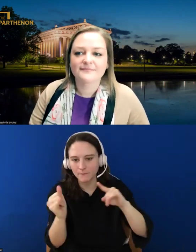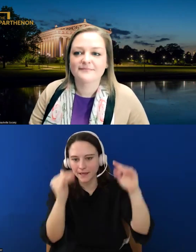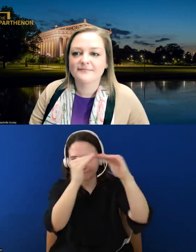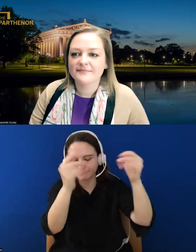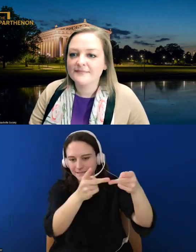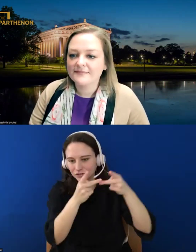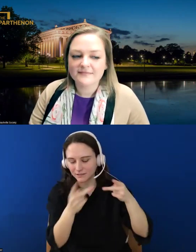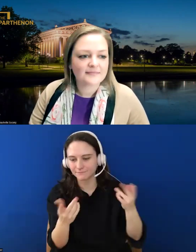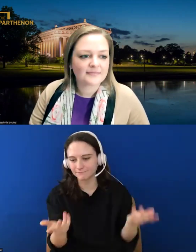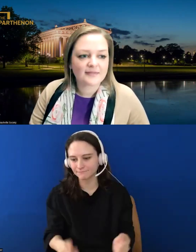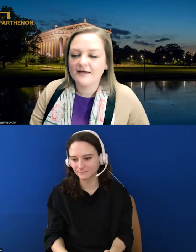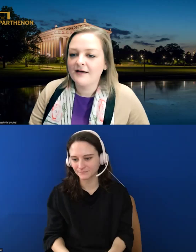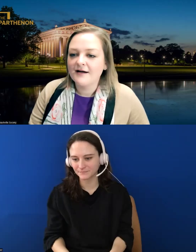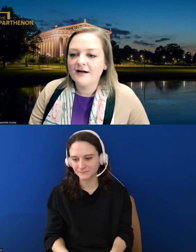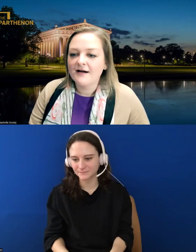Mhm.